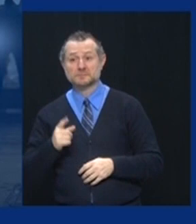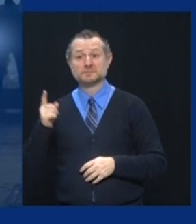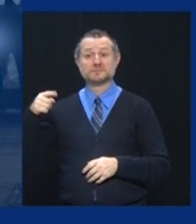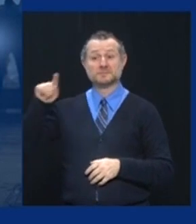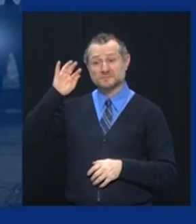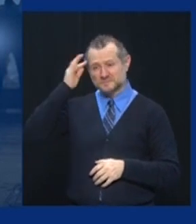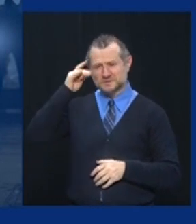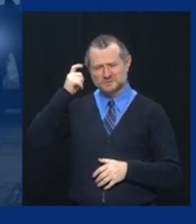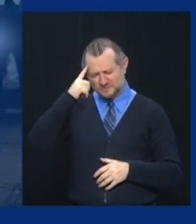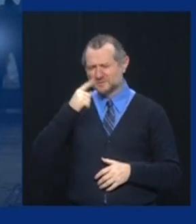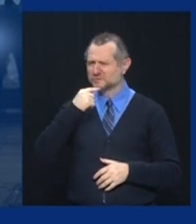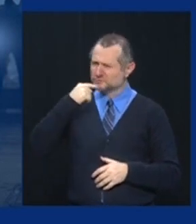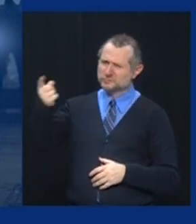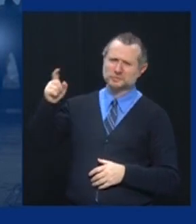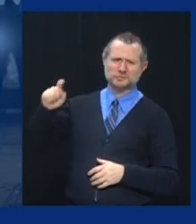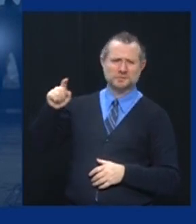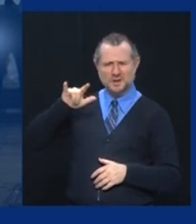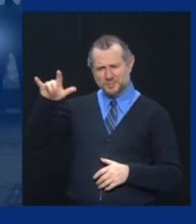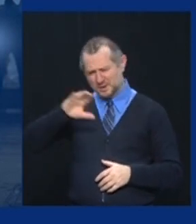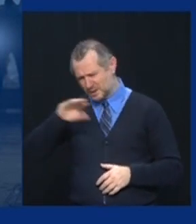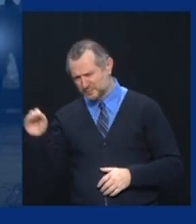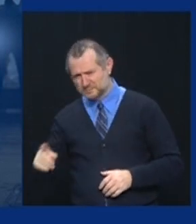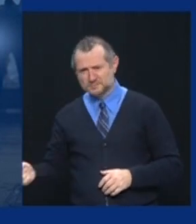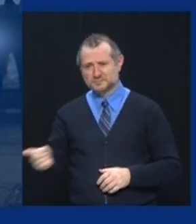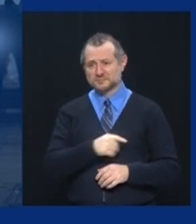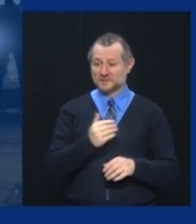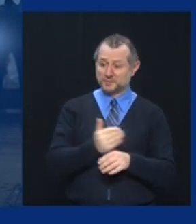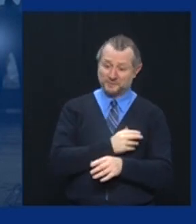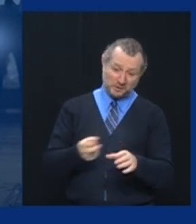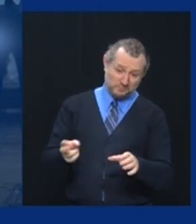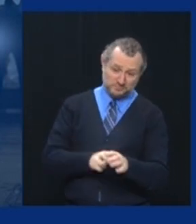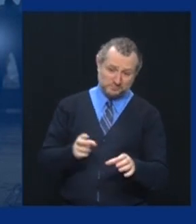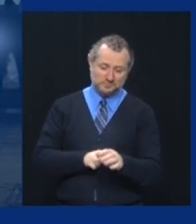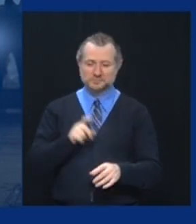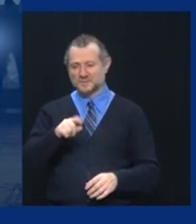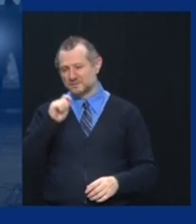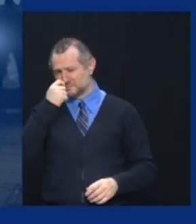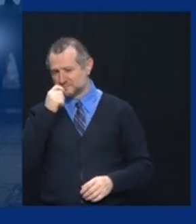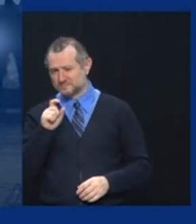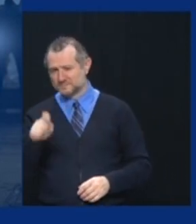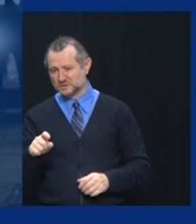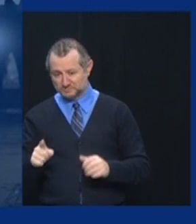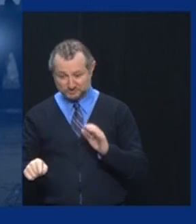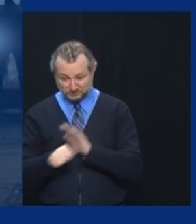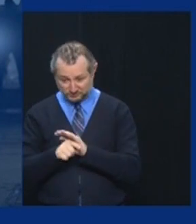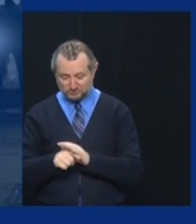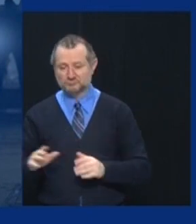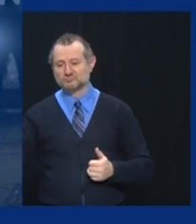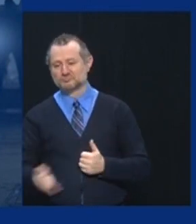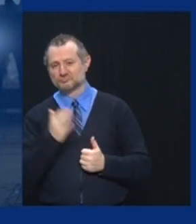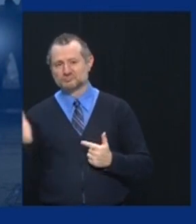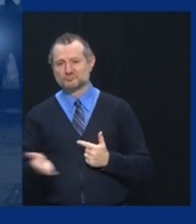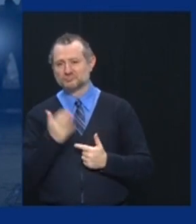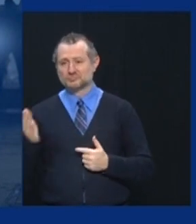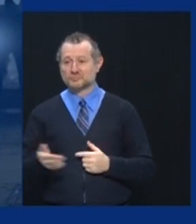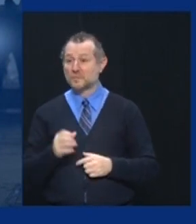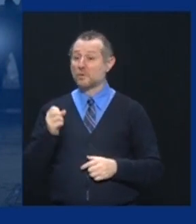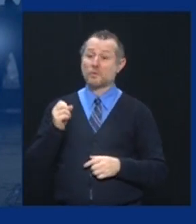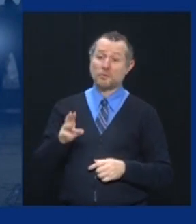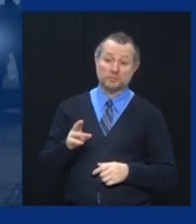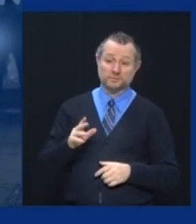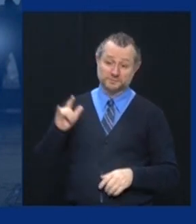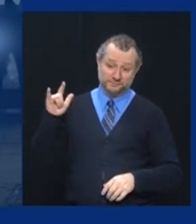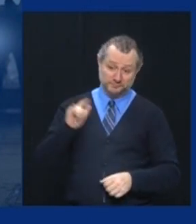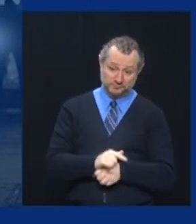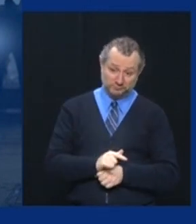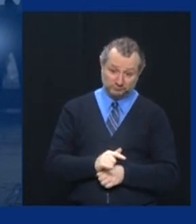them before they get on a plane to come to this country. Or say, if you land in this country, we're not going